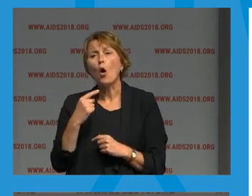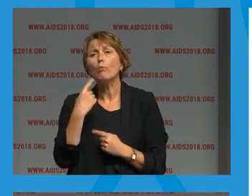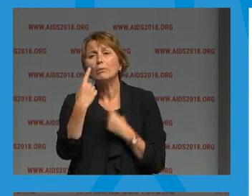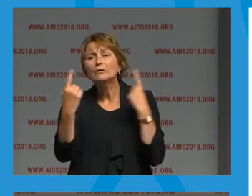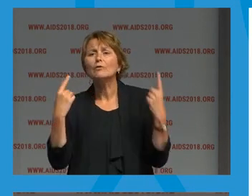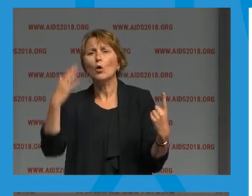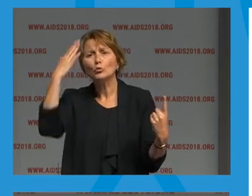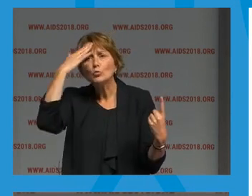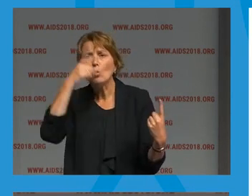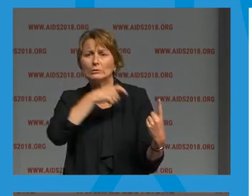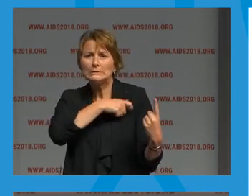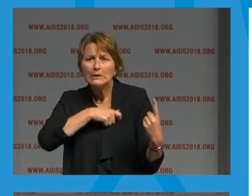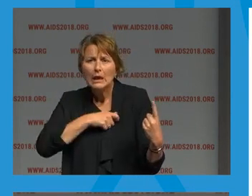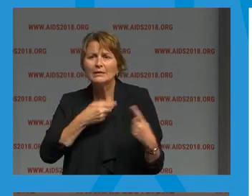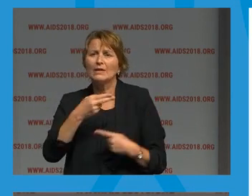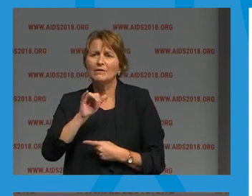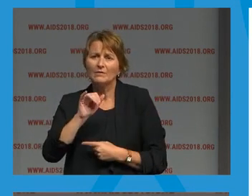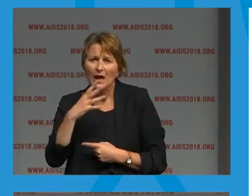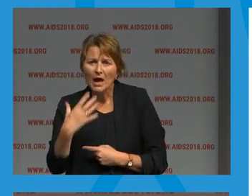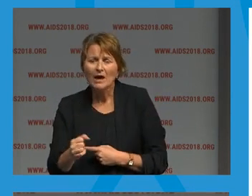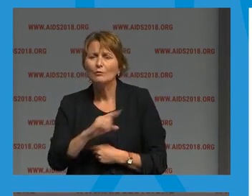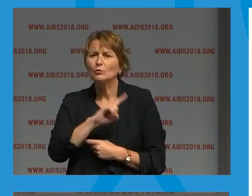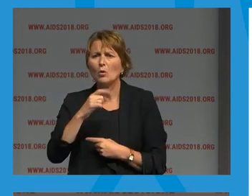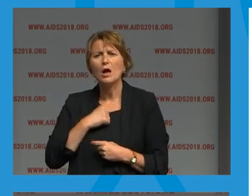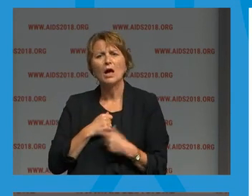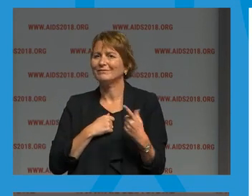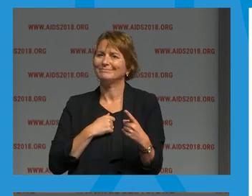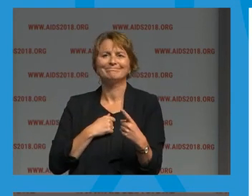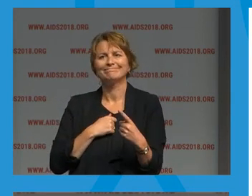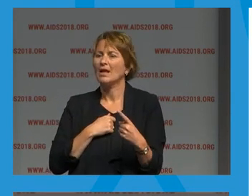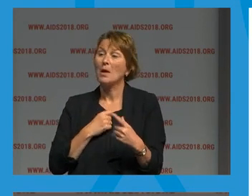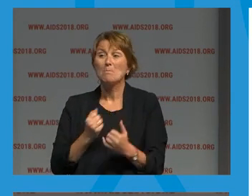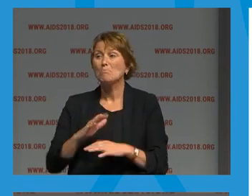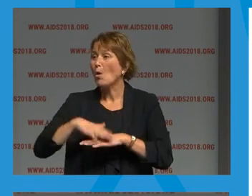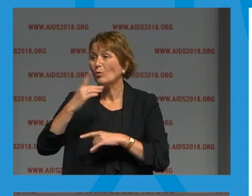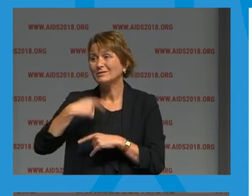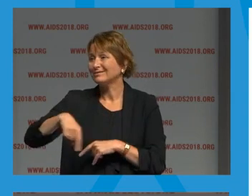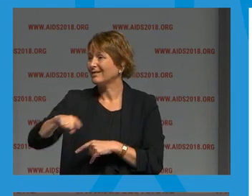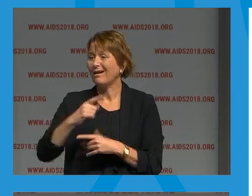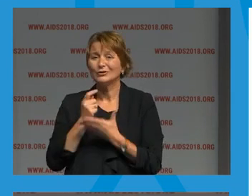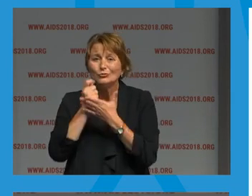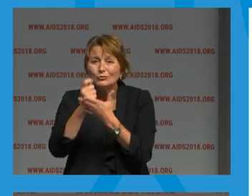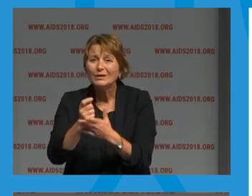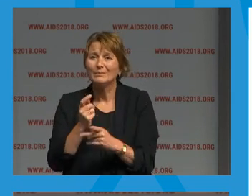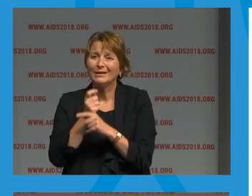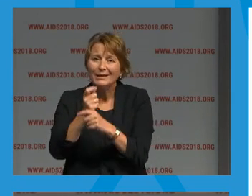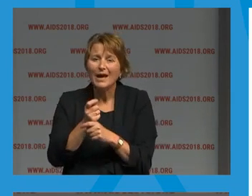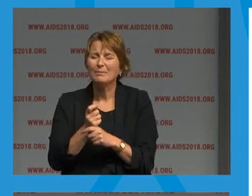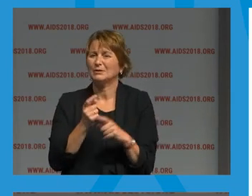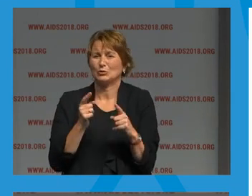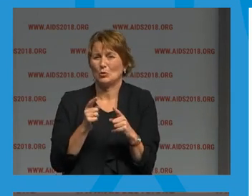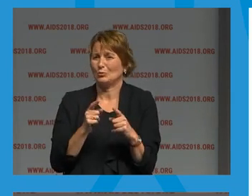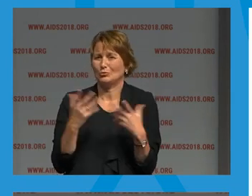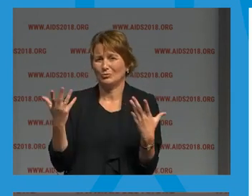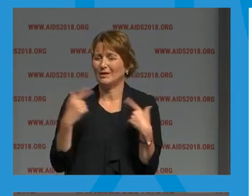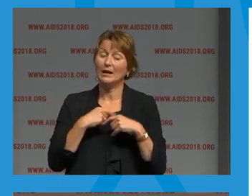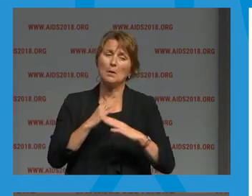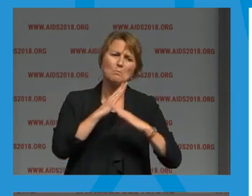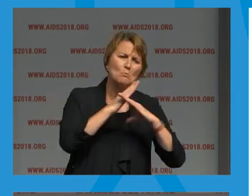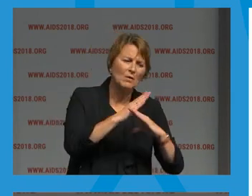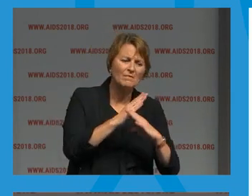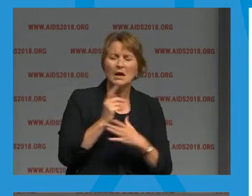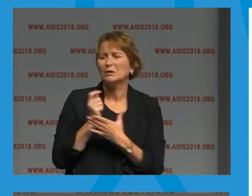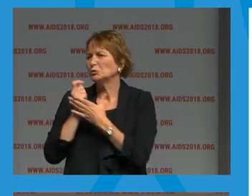if it's 70% or 50%, most of them are not in treatment and care? There's dismal performance across both the prevention and